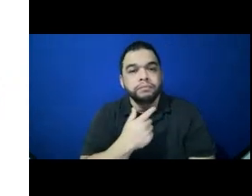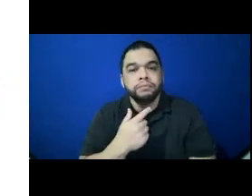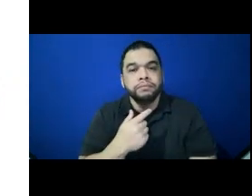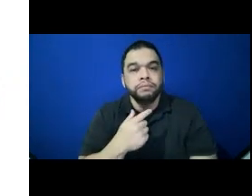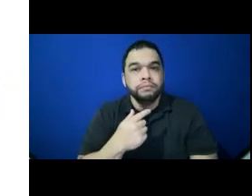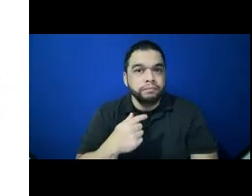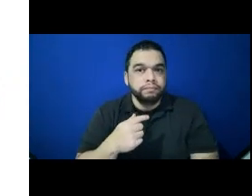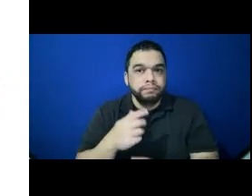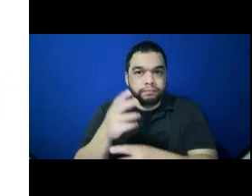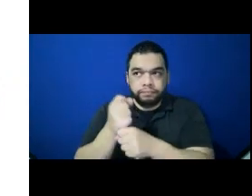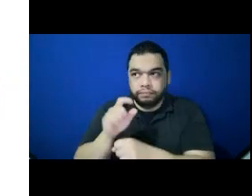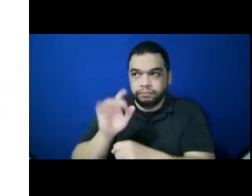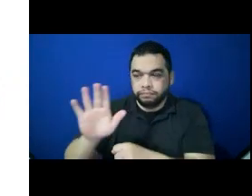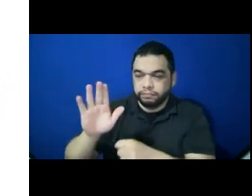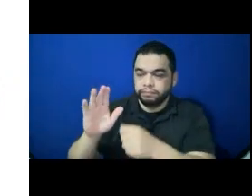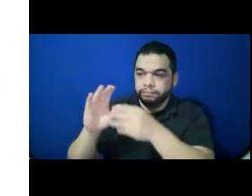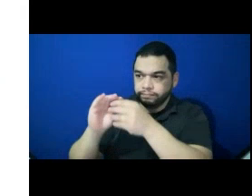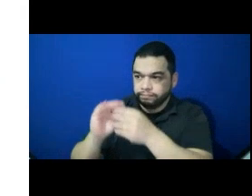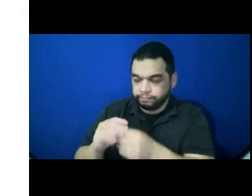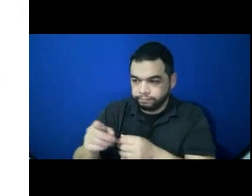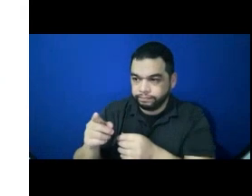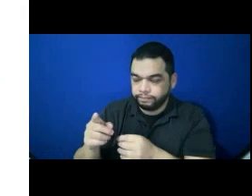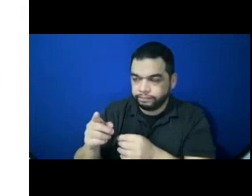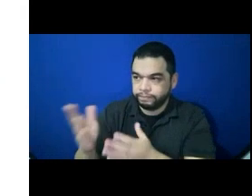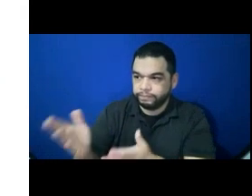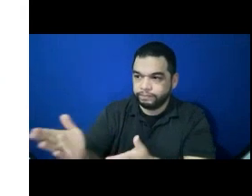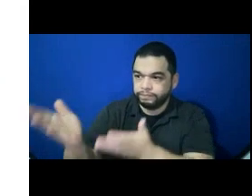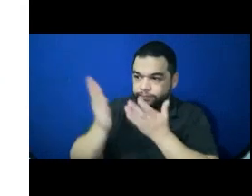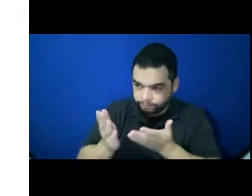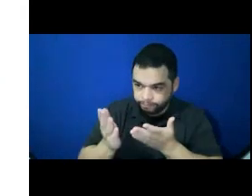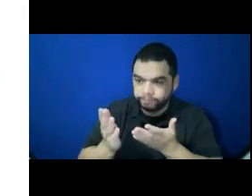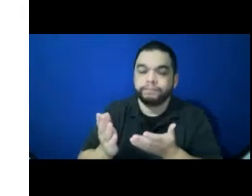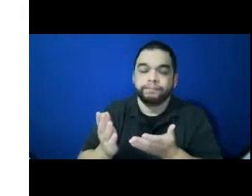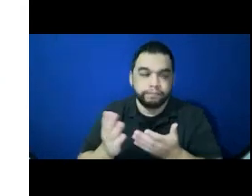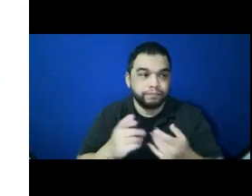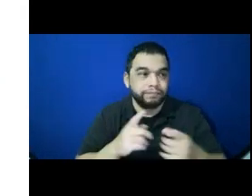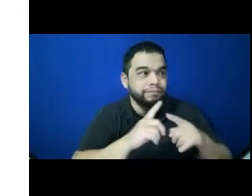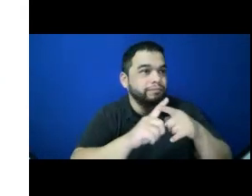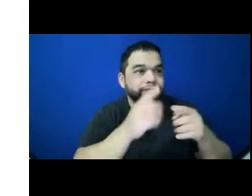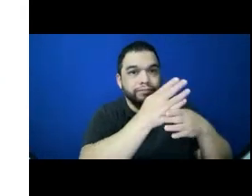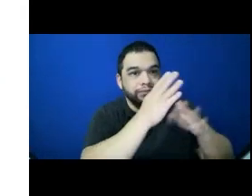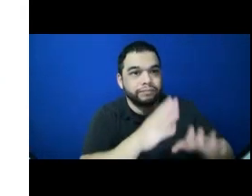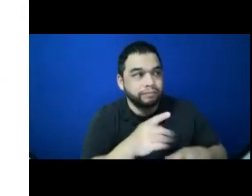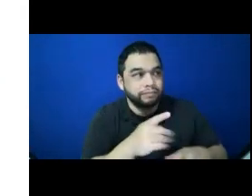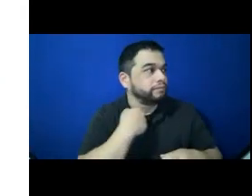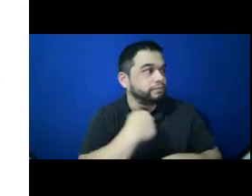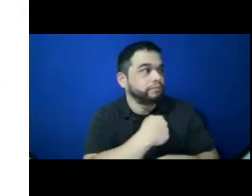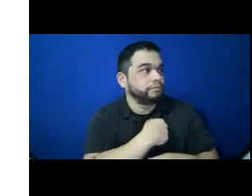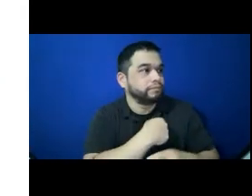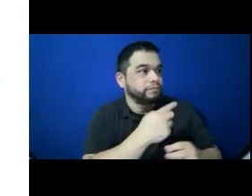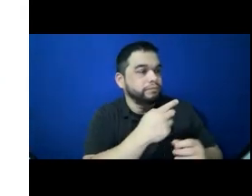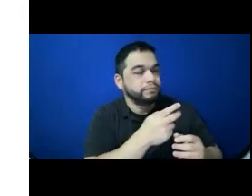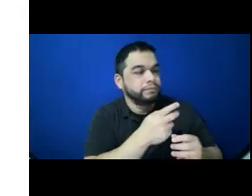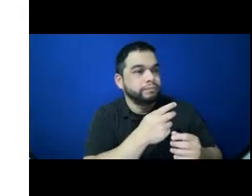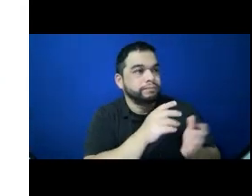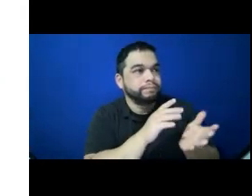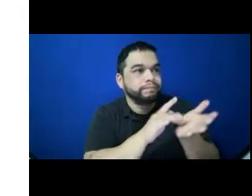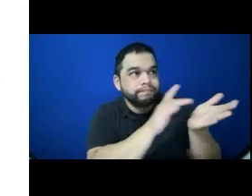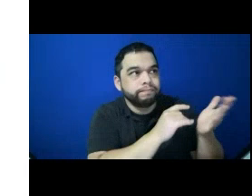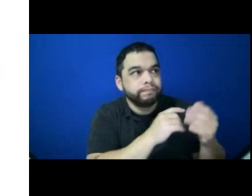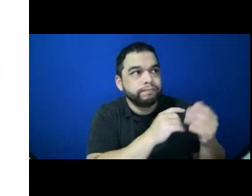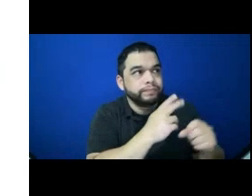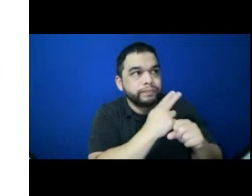committee, and we really relied on a number of partners to help develop the tool. We integrated it